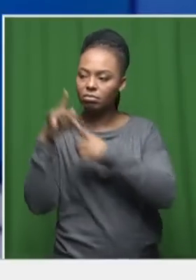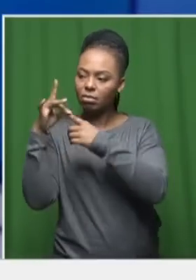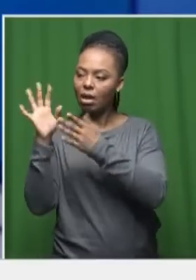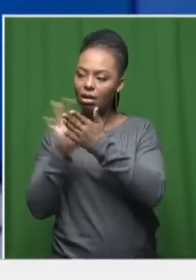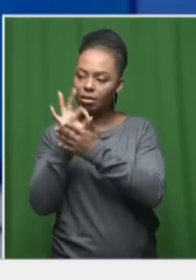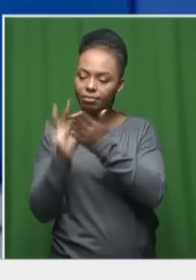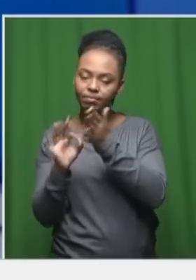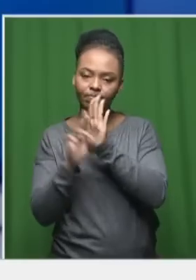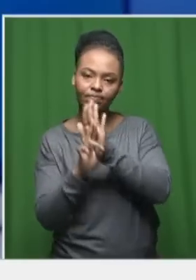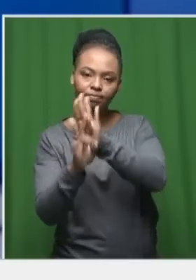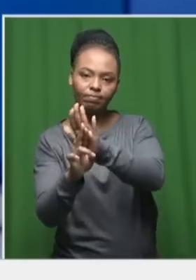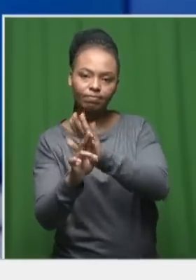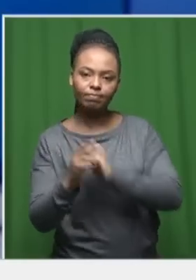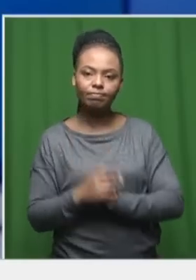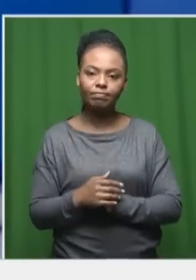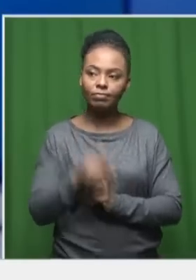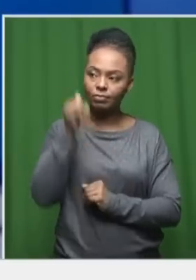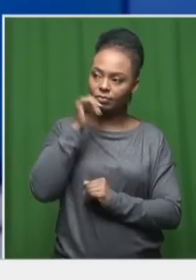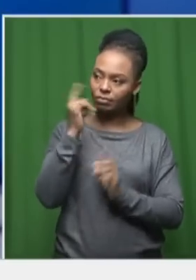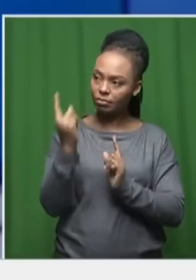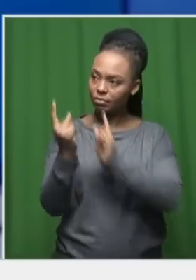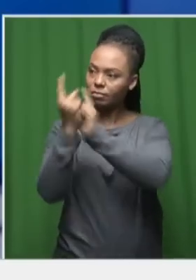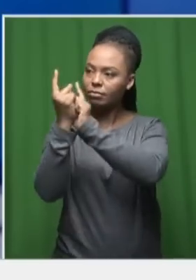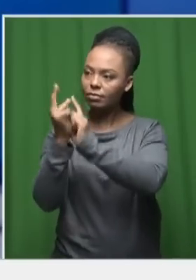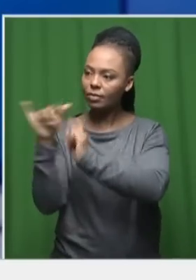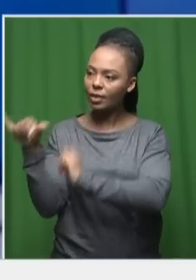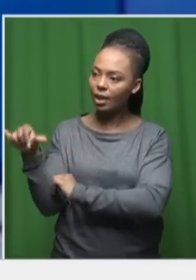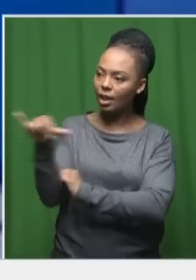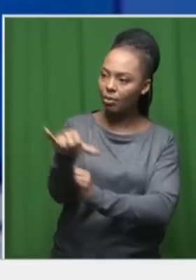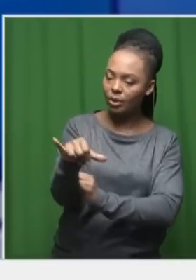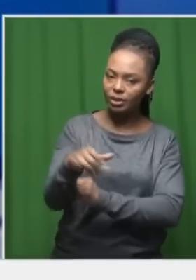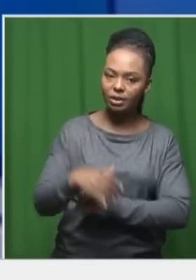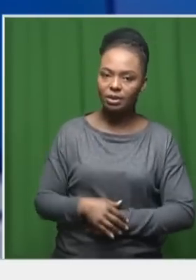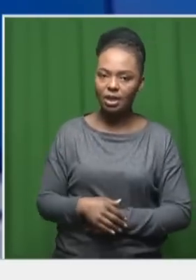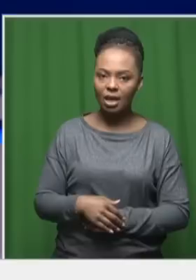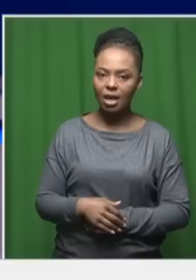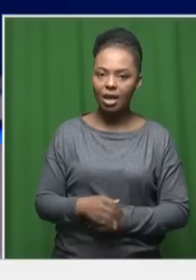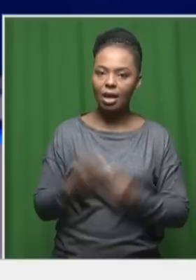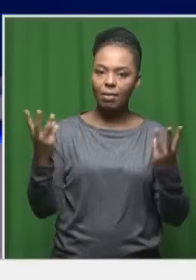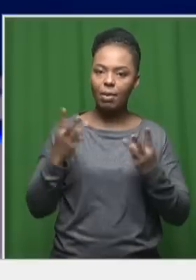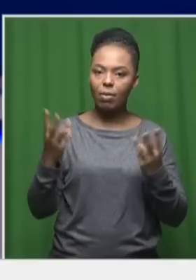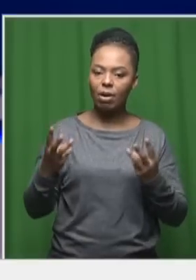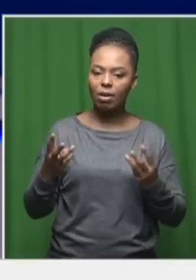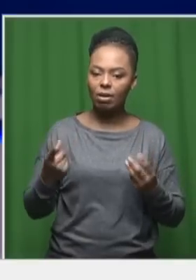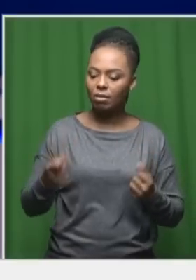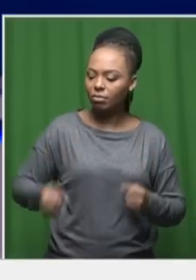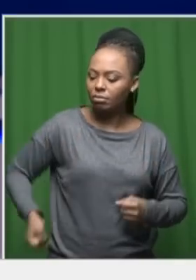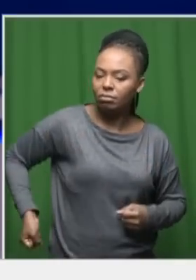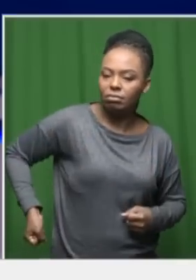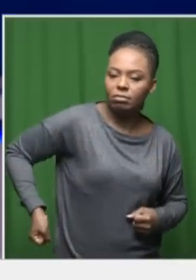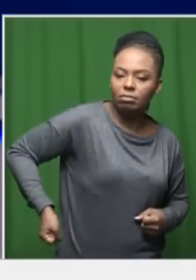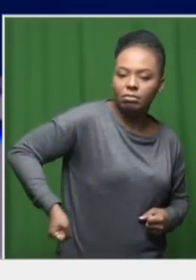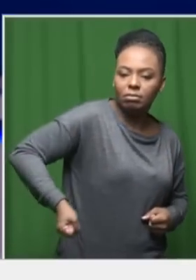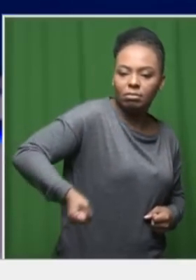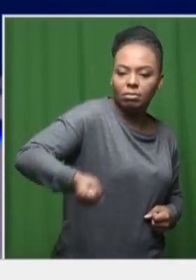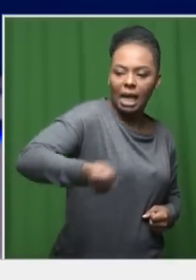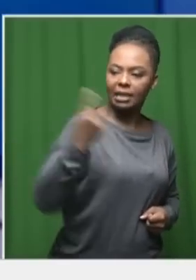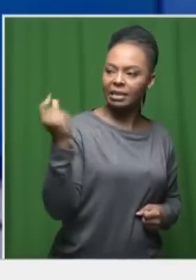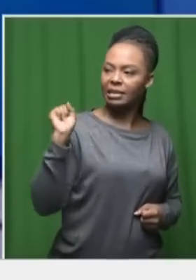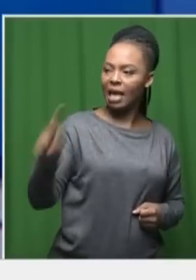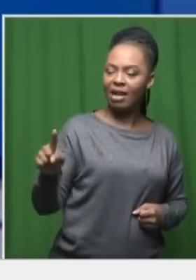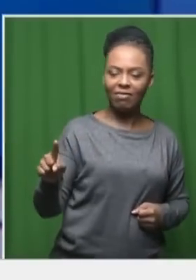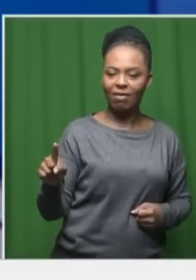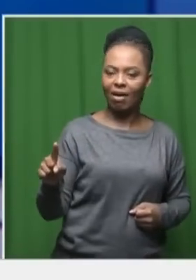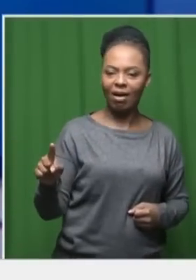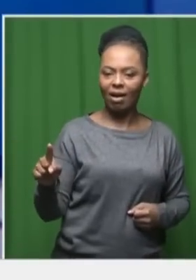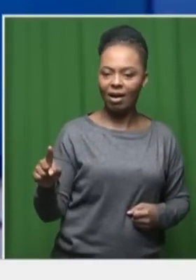of the things that always gets to me is the fact that people cannot carry their own bags. I don't understand that. But obviously, you